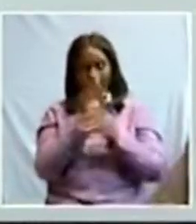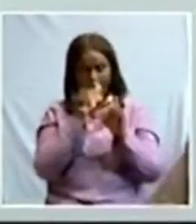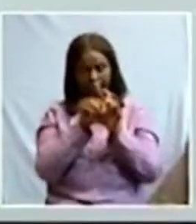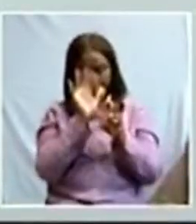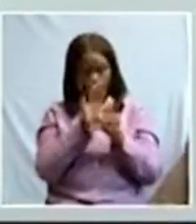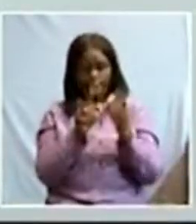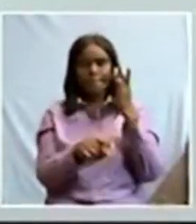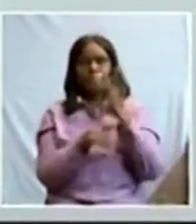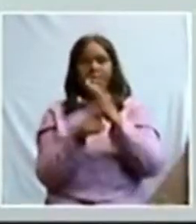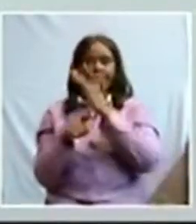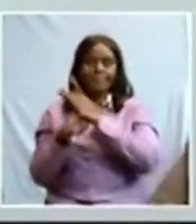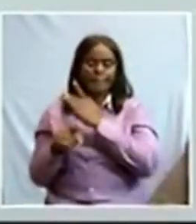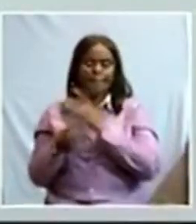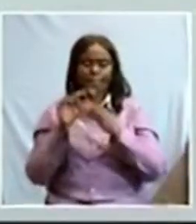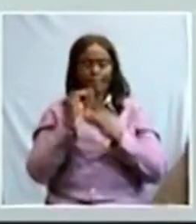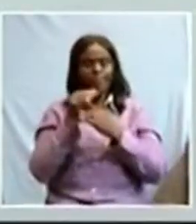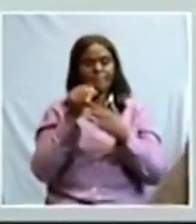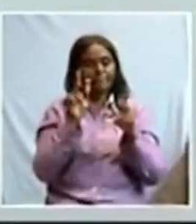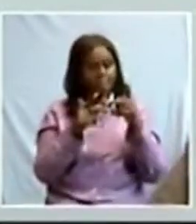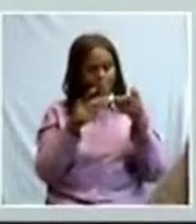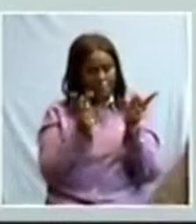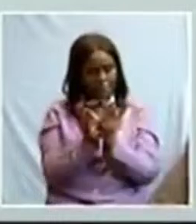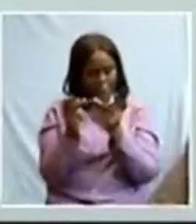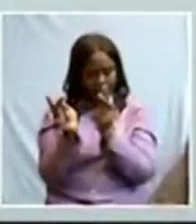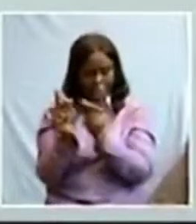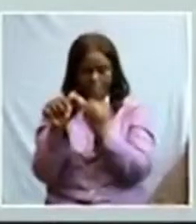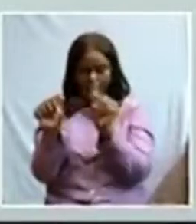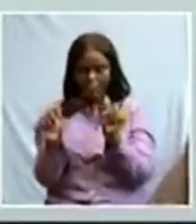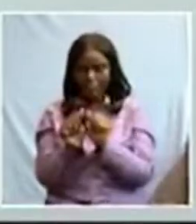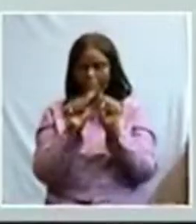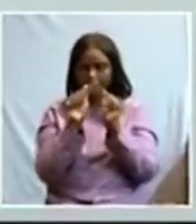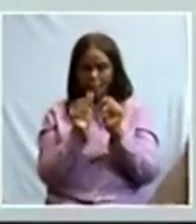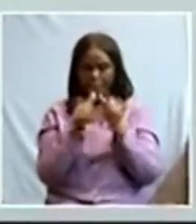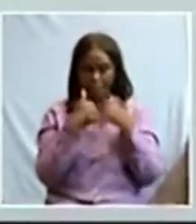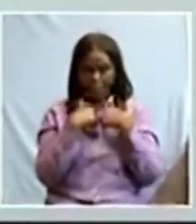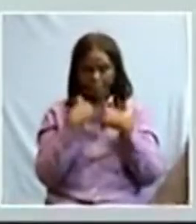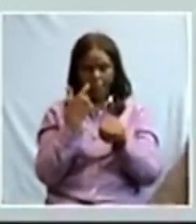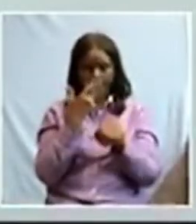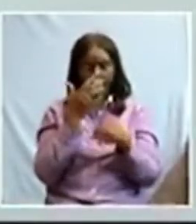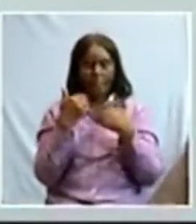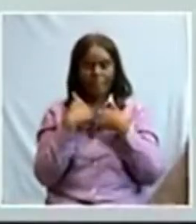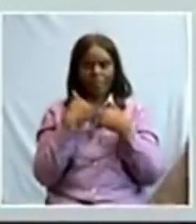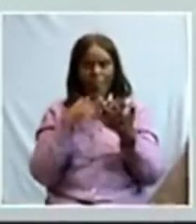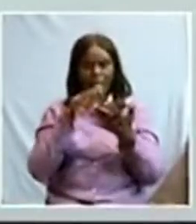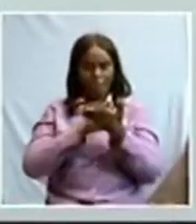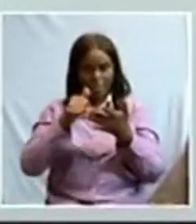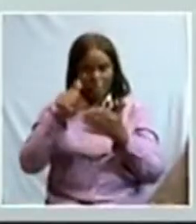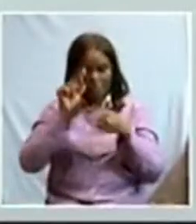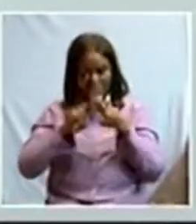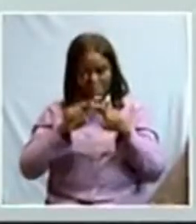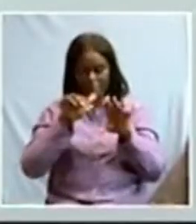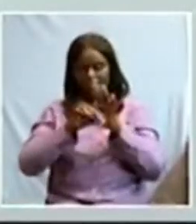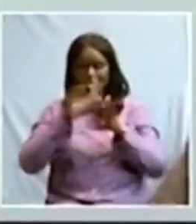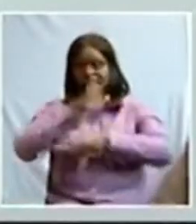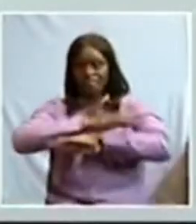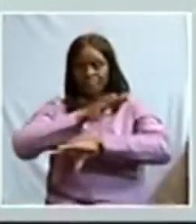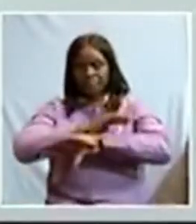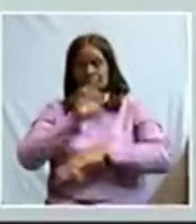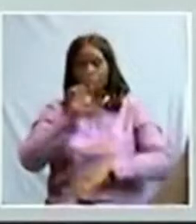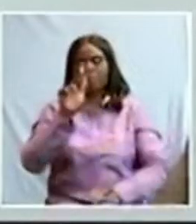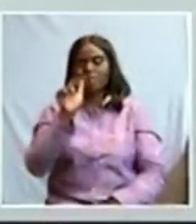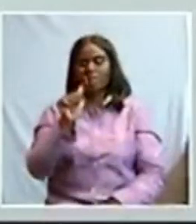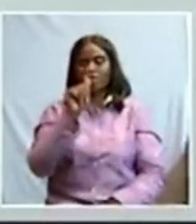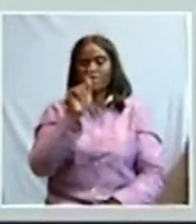the urbanized or civilized areas, they have had the basic, they can sit on a desk.